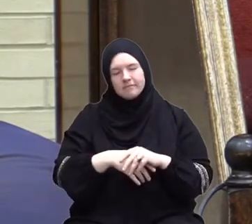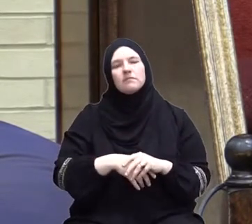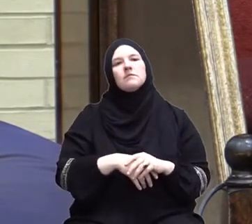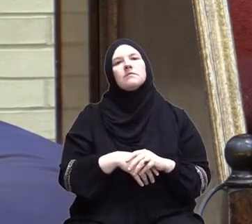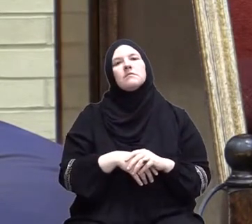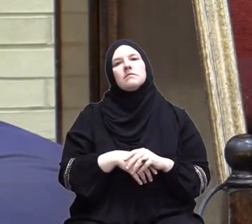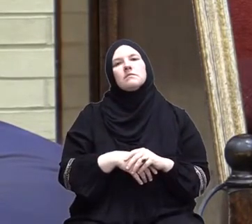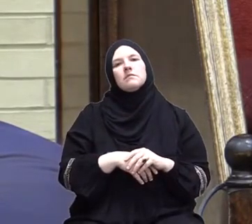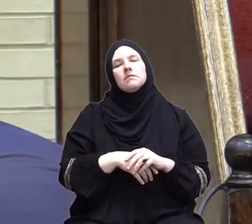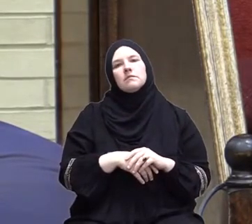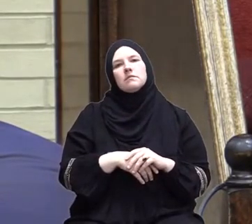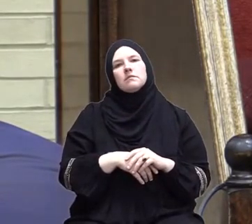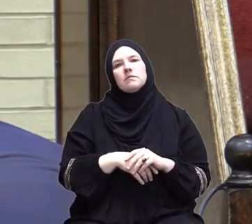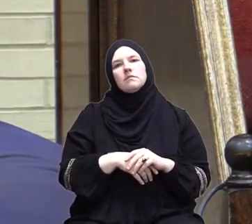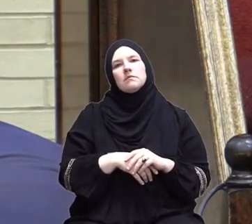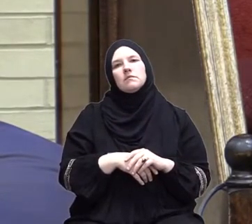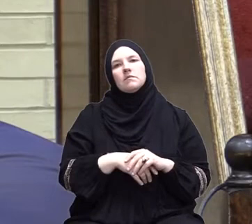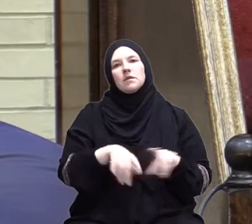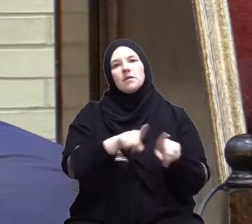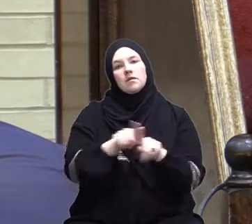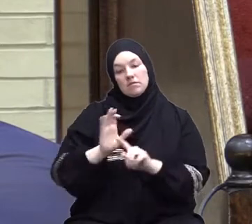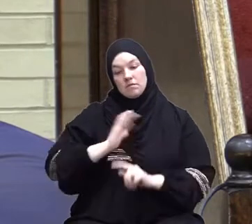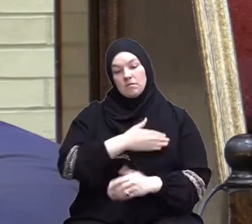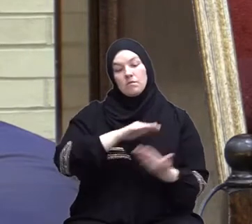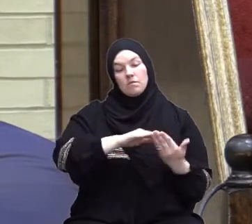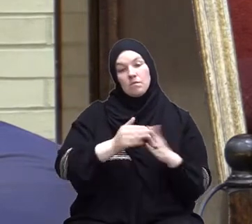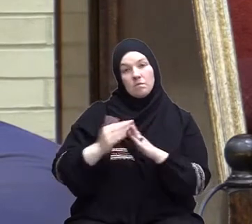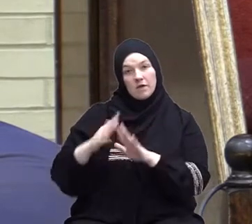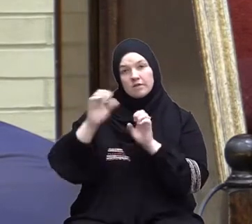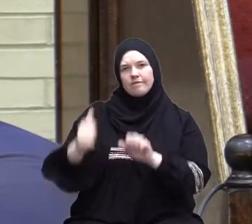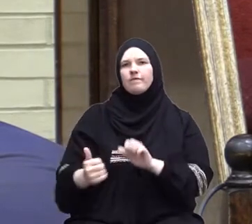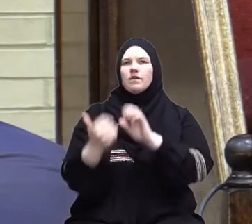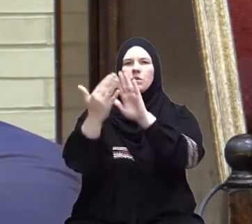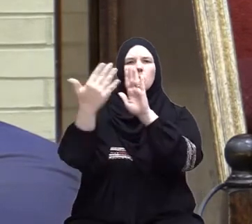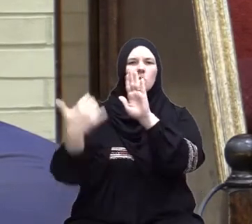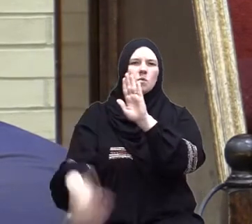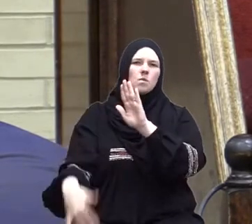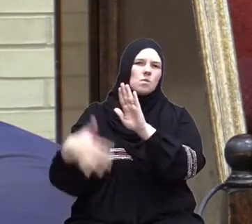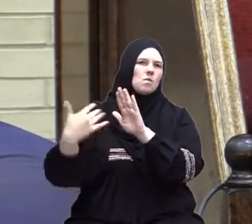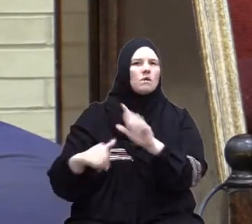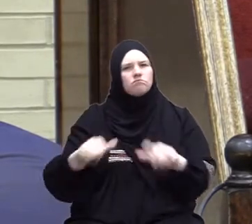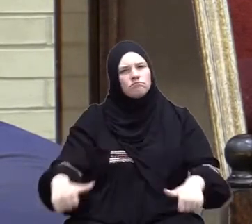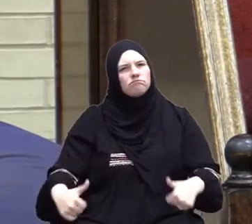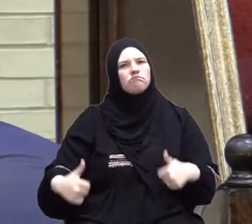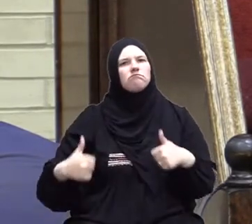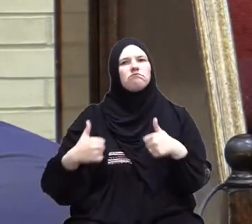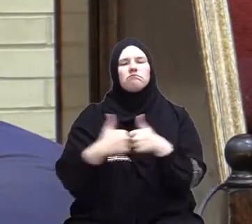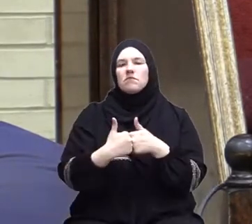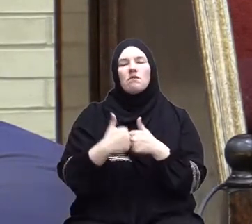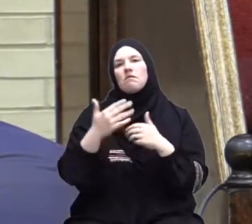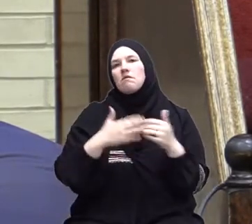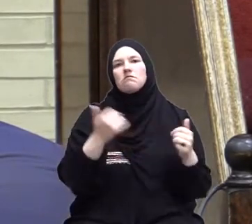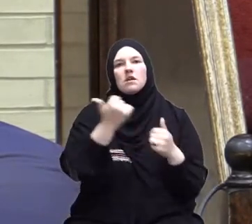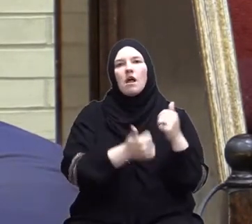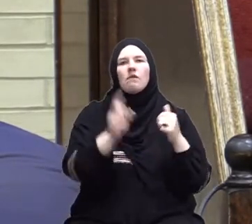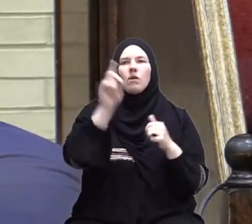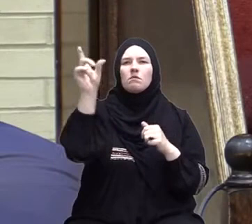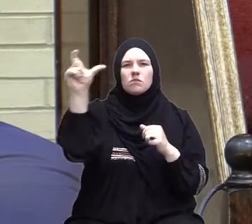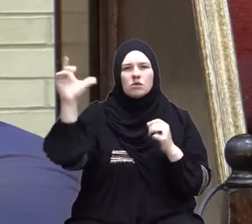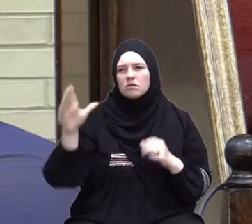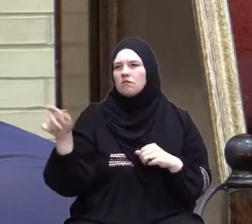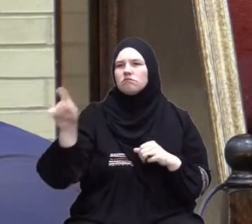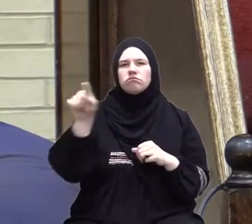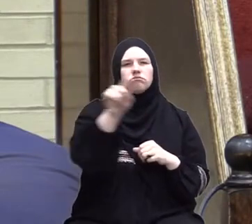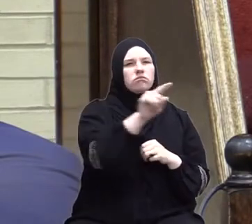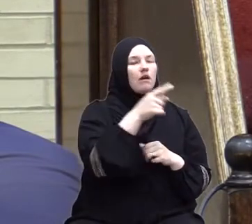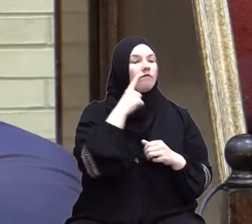wa rasuluhu wa ba'd. As our ummah is facing tremendous challenges, almost everywhere there is